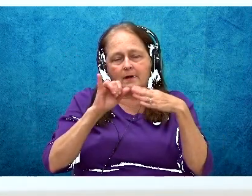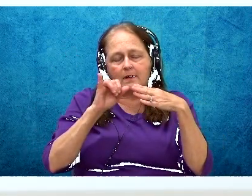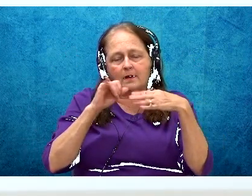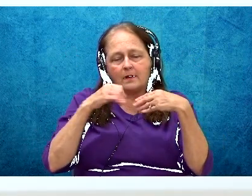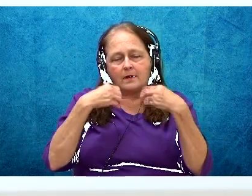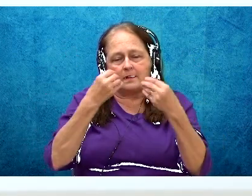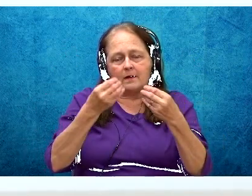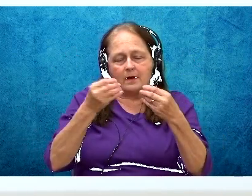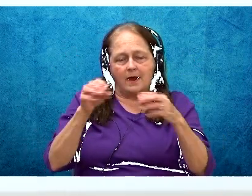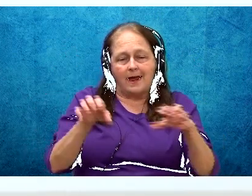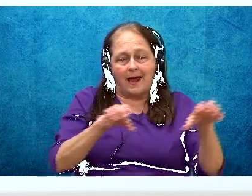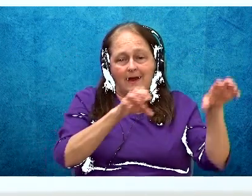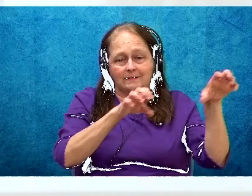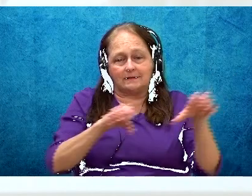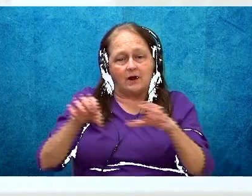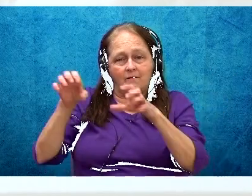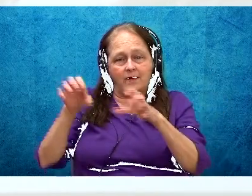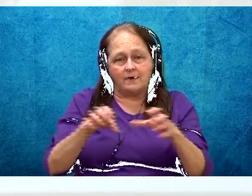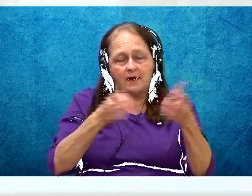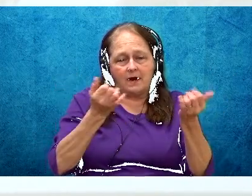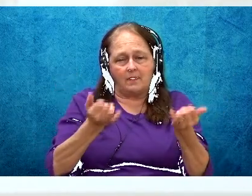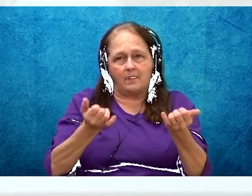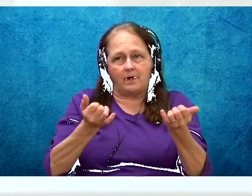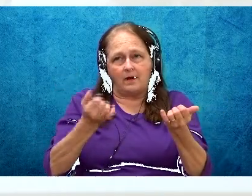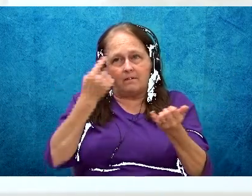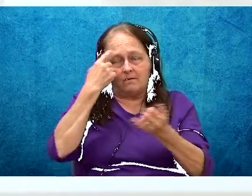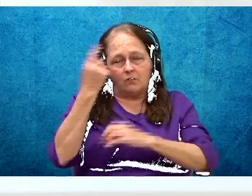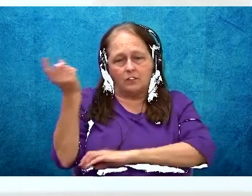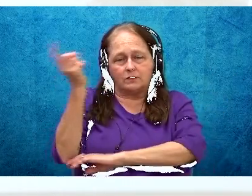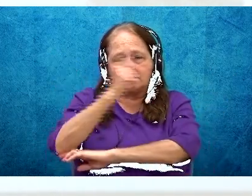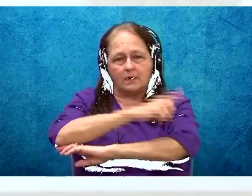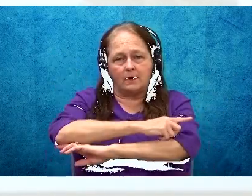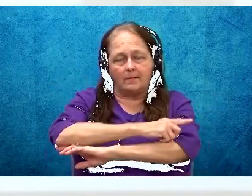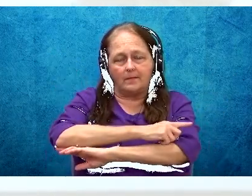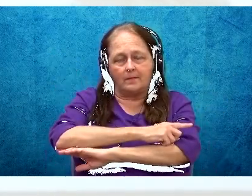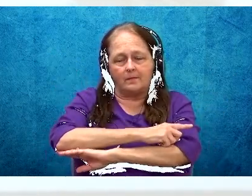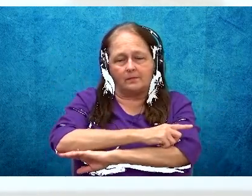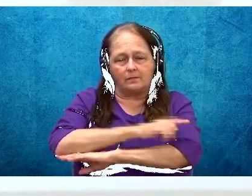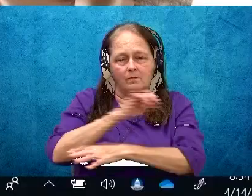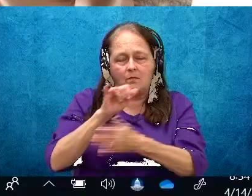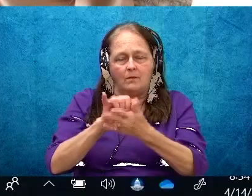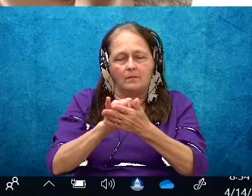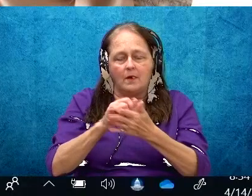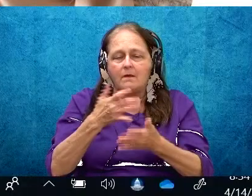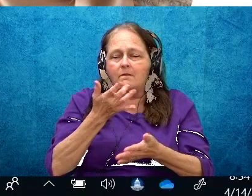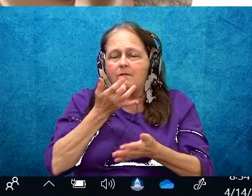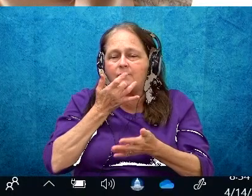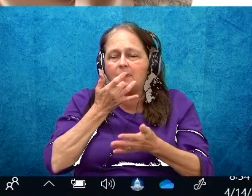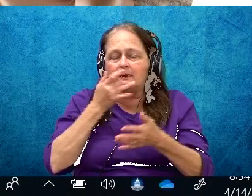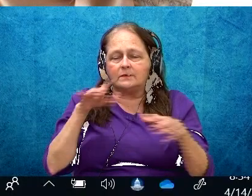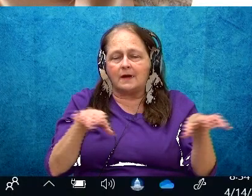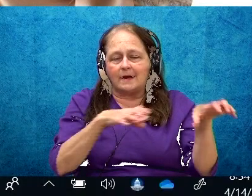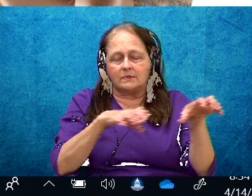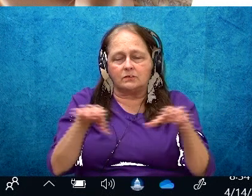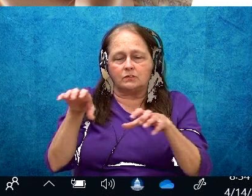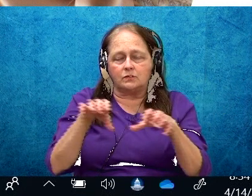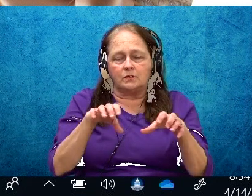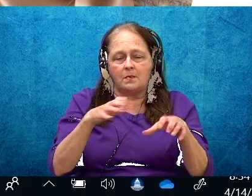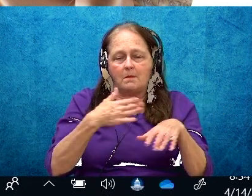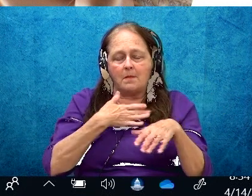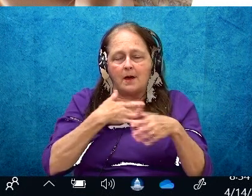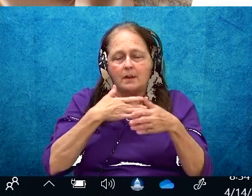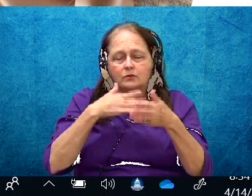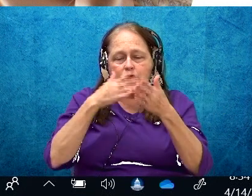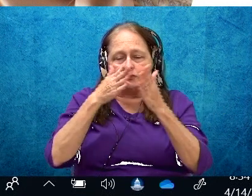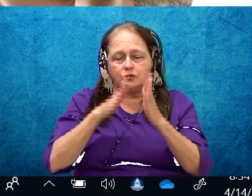our activity for today. Like I said, this is one of my favorite activities, and if any of my students